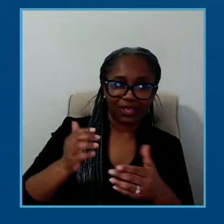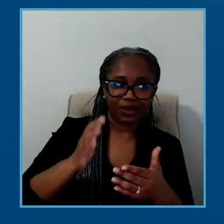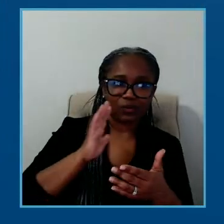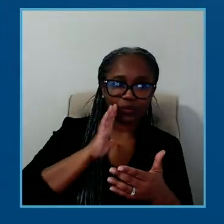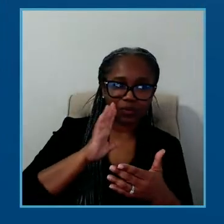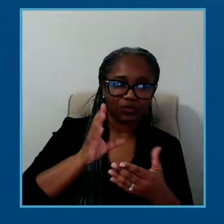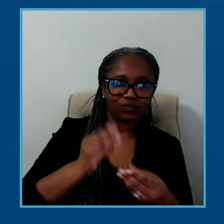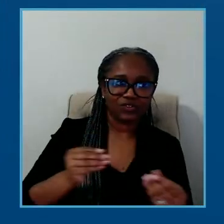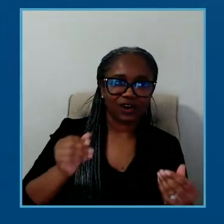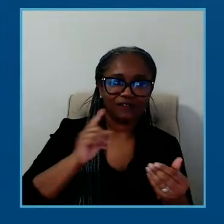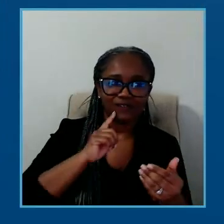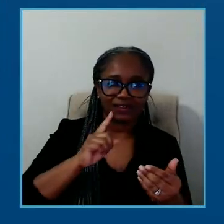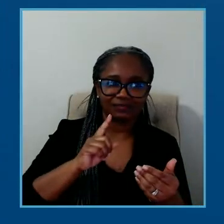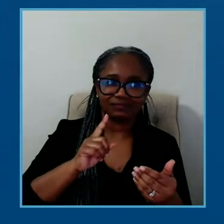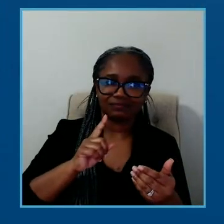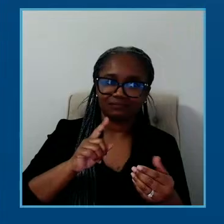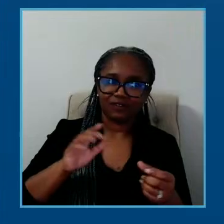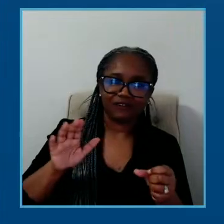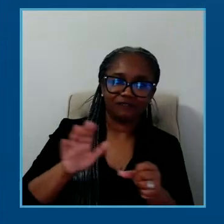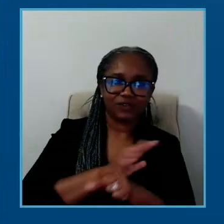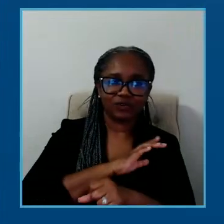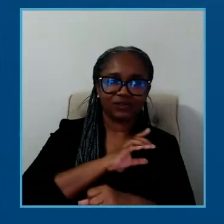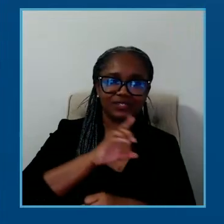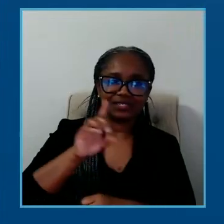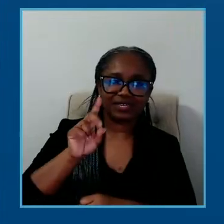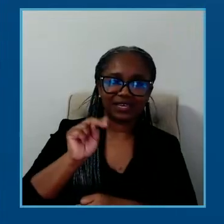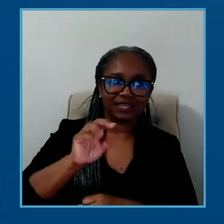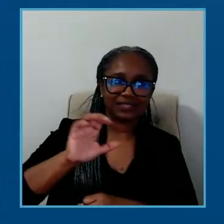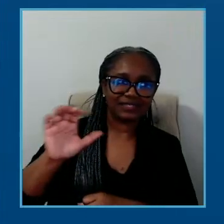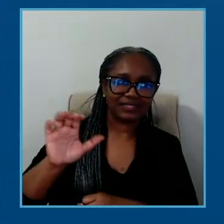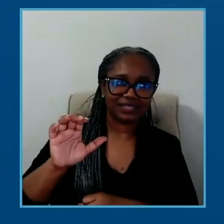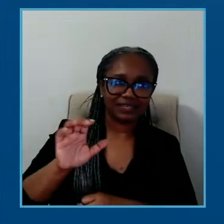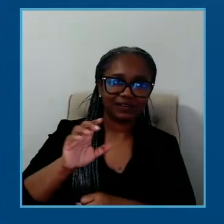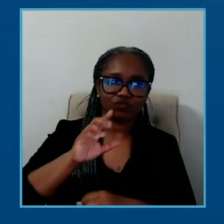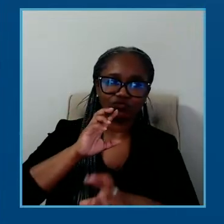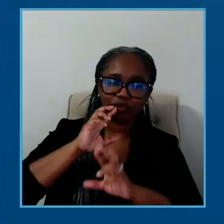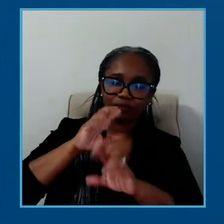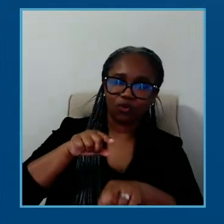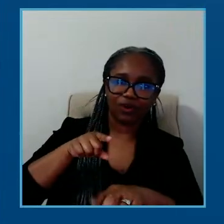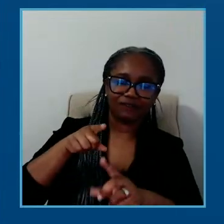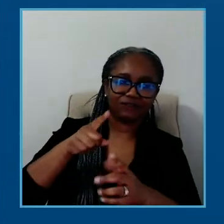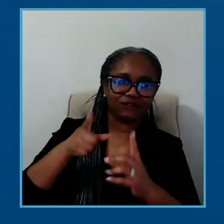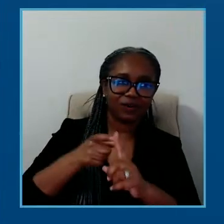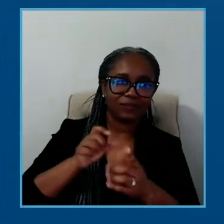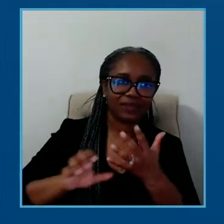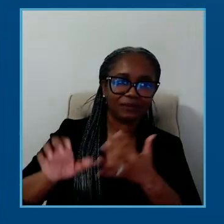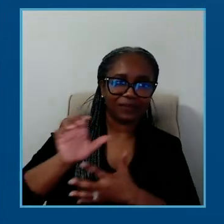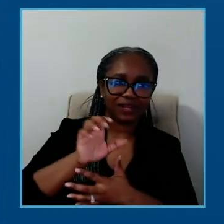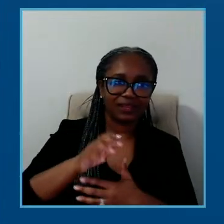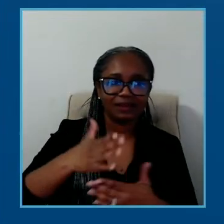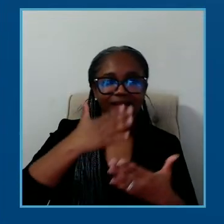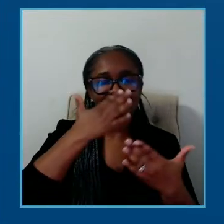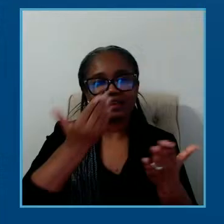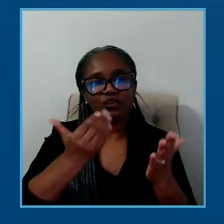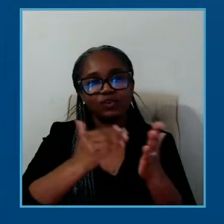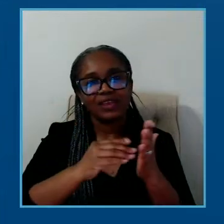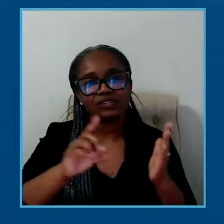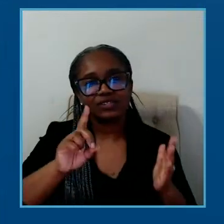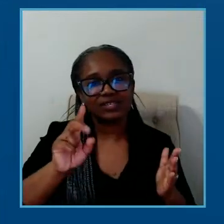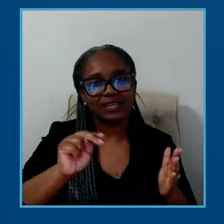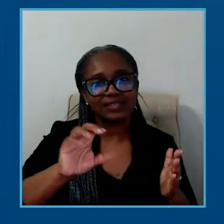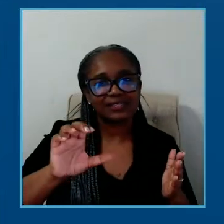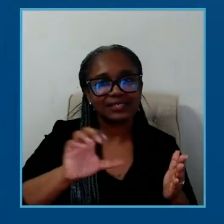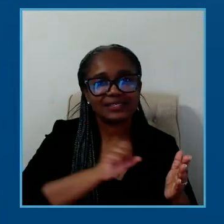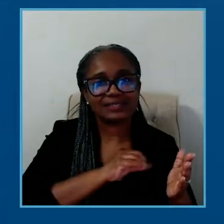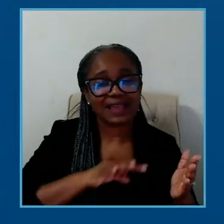Thank you again for the DNC staff, our parliamentarian, our council, and our technical support team. And thank you